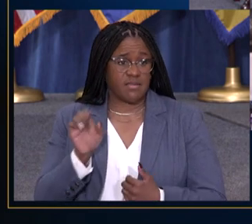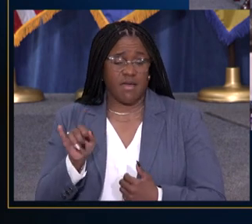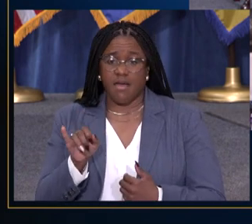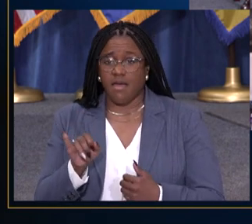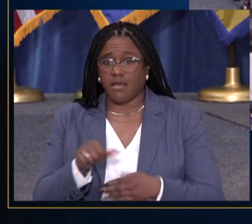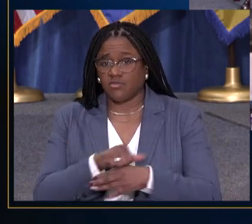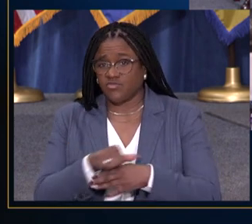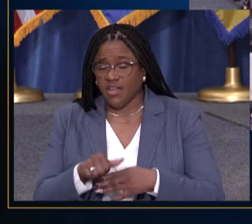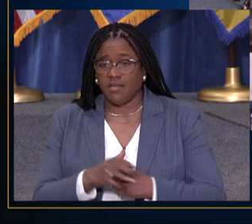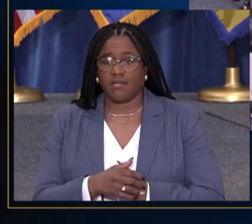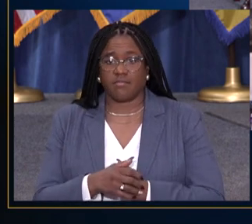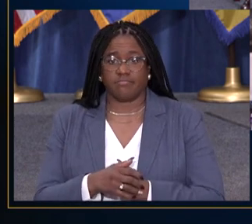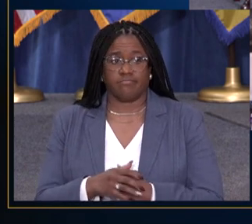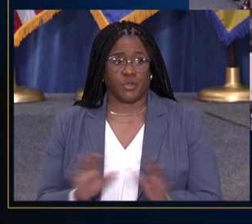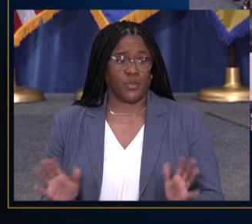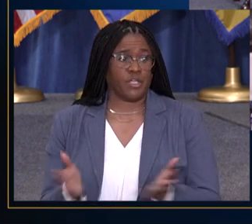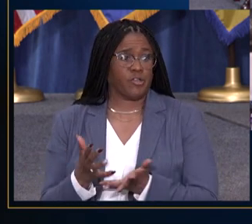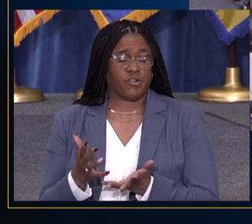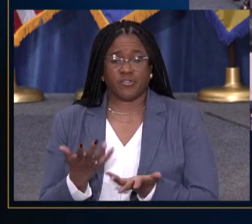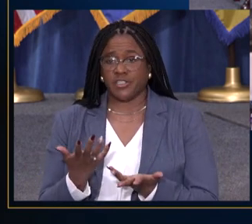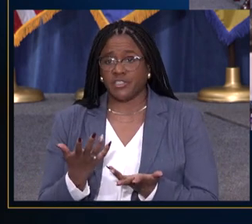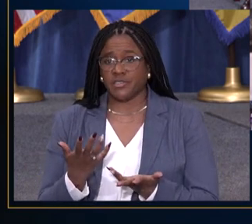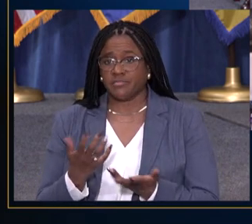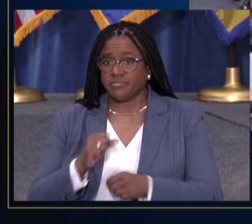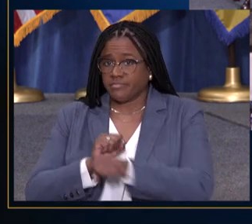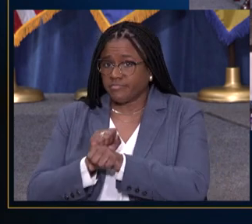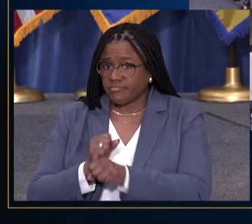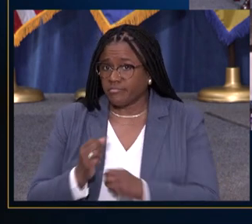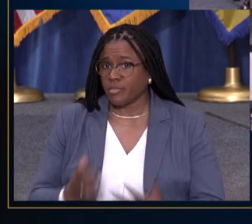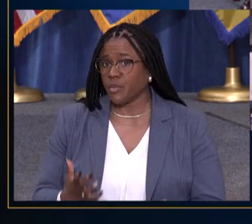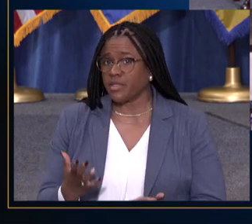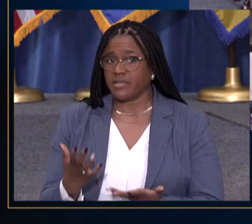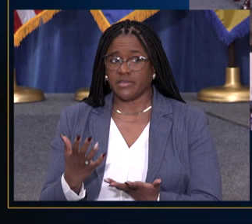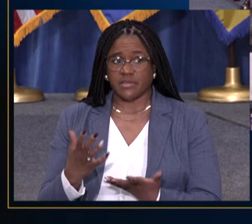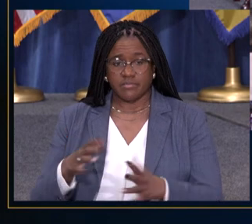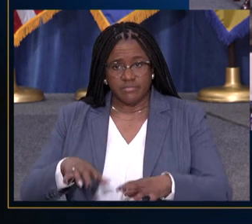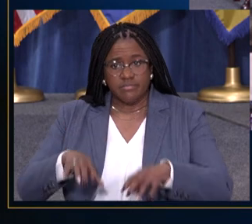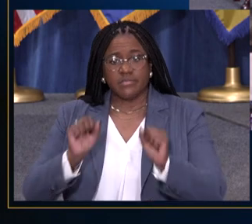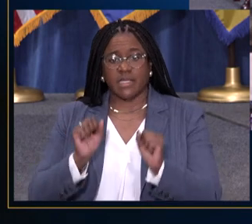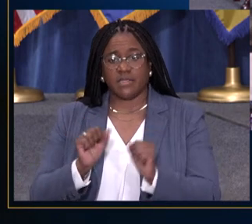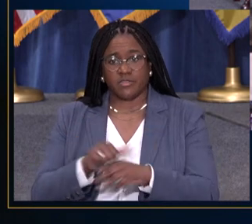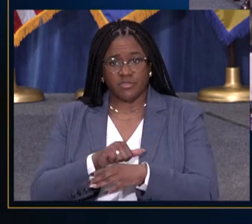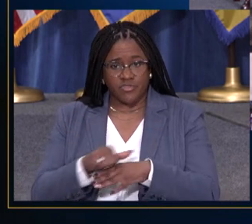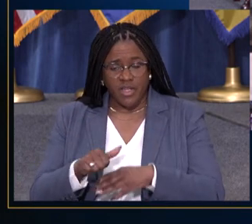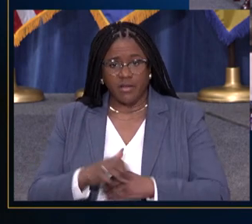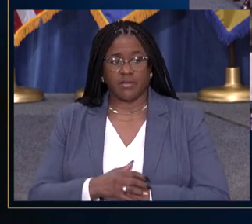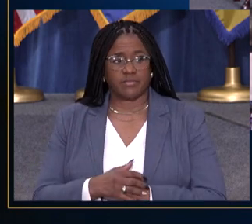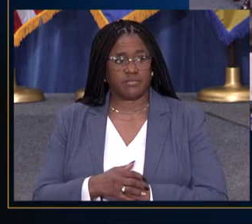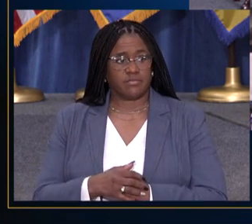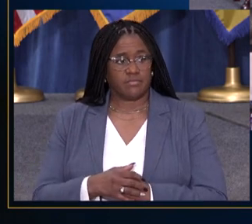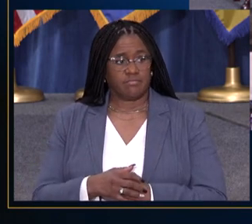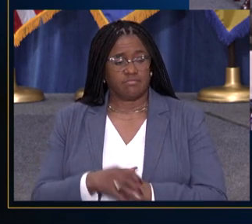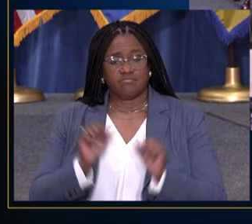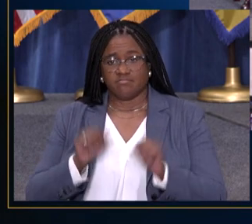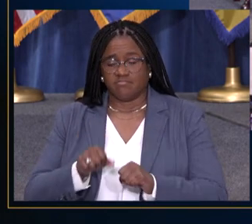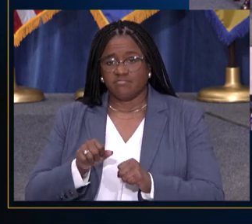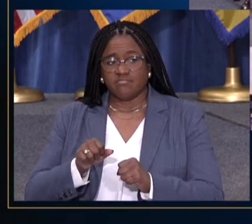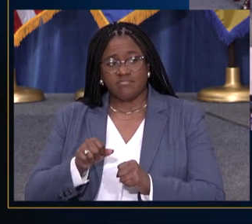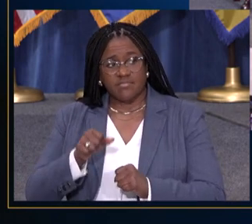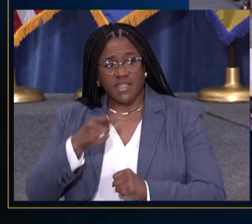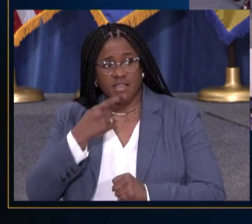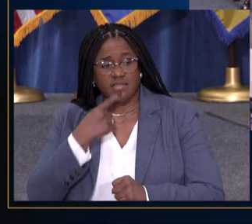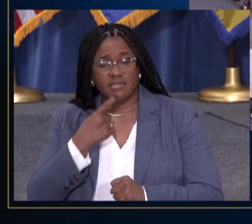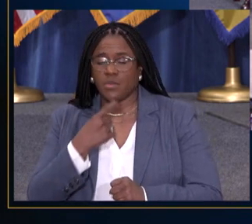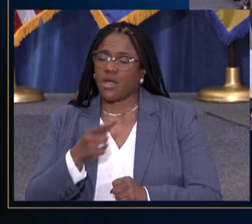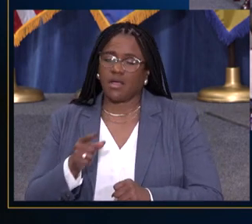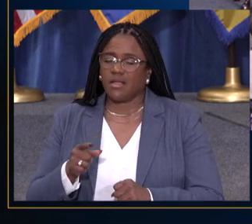We encourage, track how many of our employees take the training. So I can certainly say, I can't